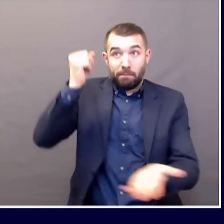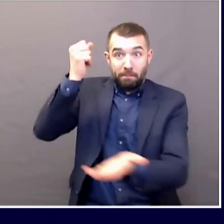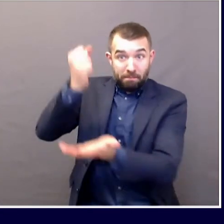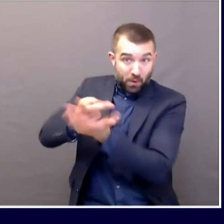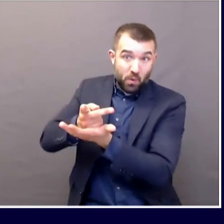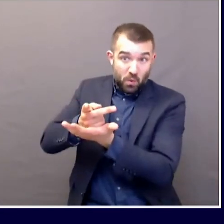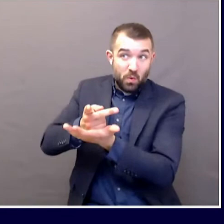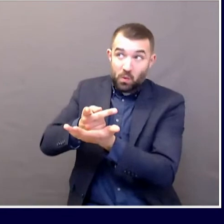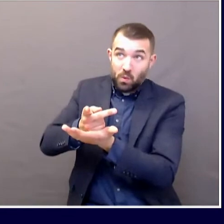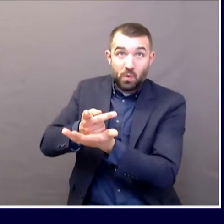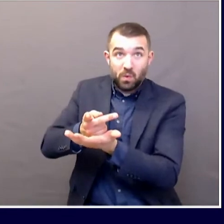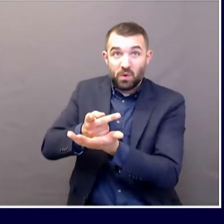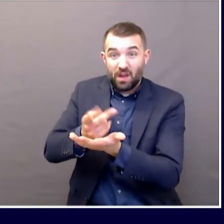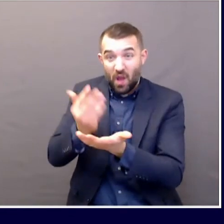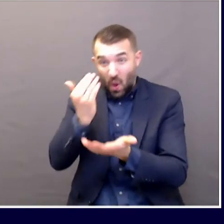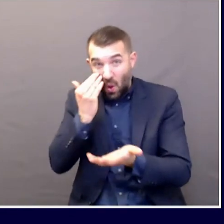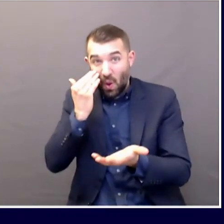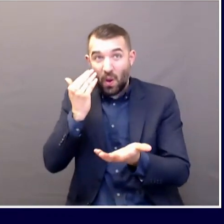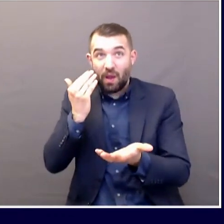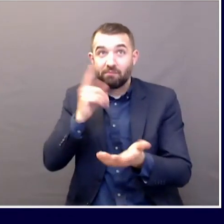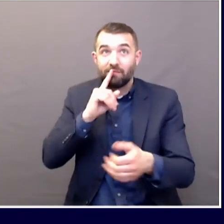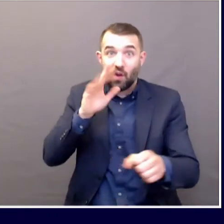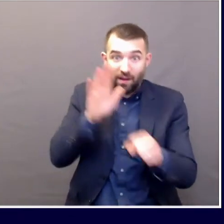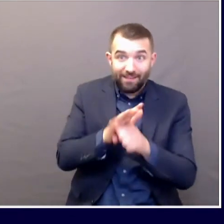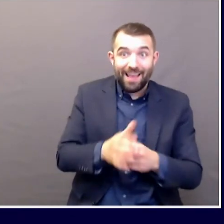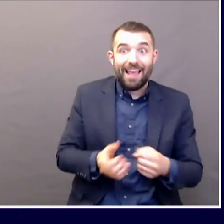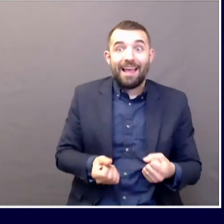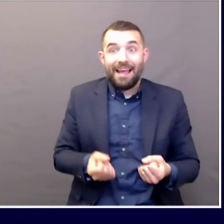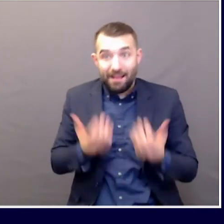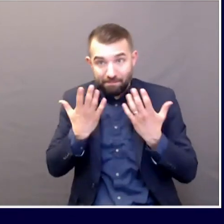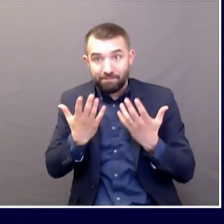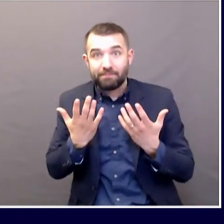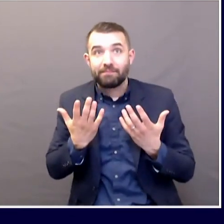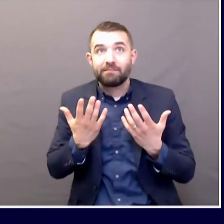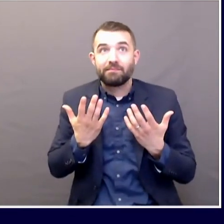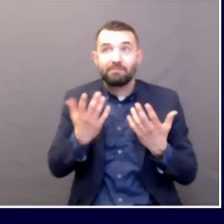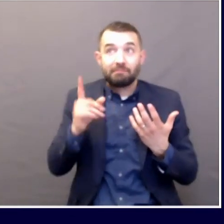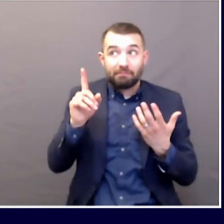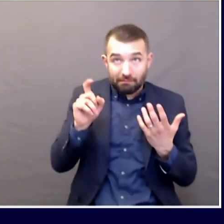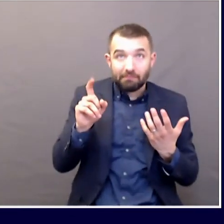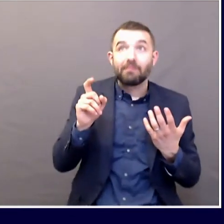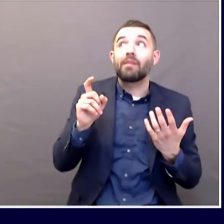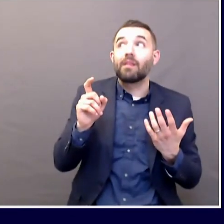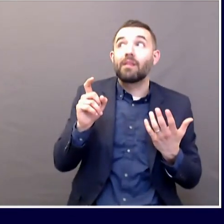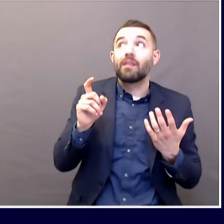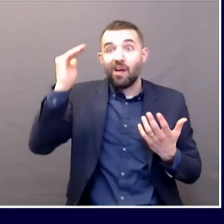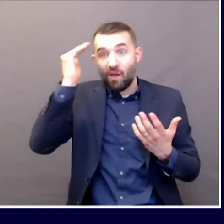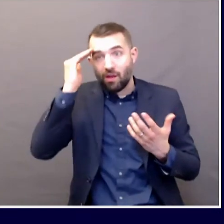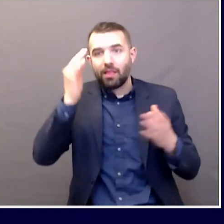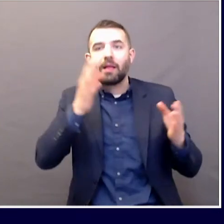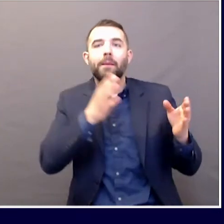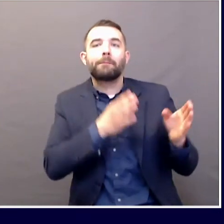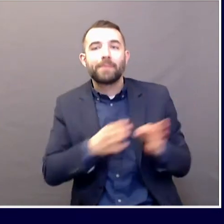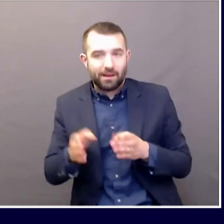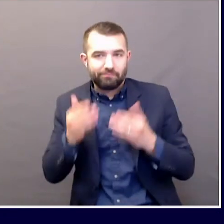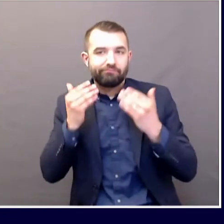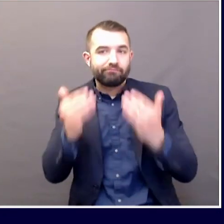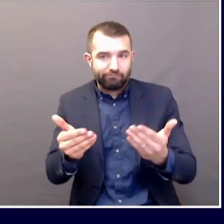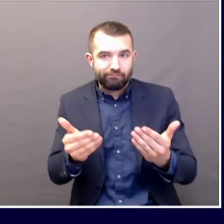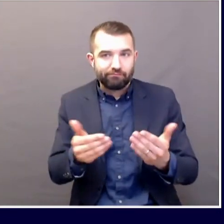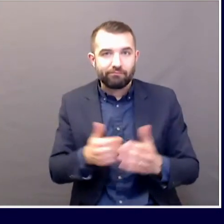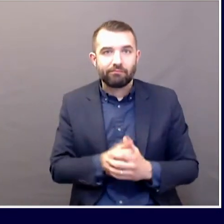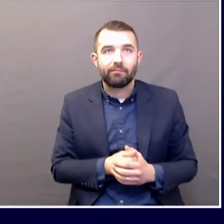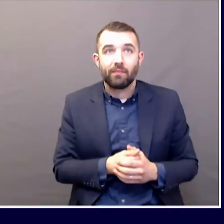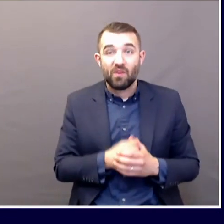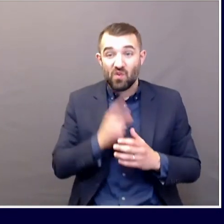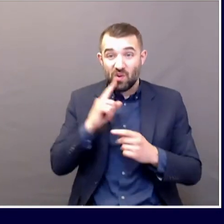will be a confirmation or a lock on the number of doses coming to Maine. Up until then, what we've been doing is basing our planning off